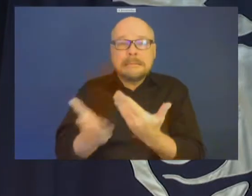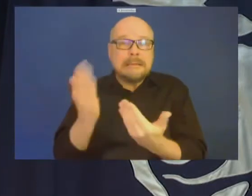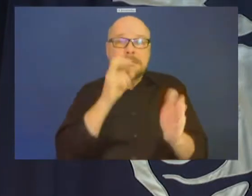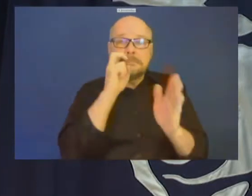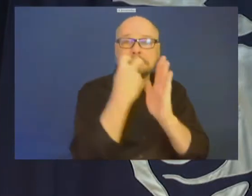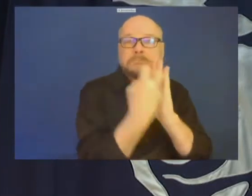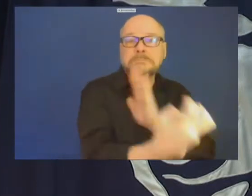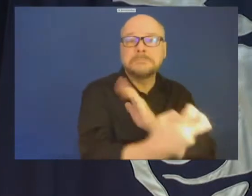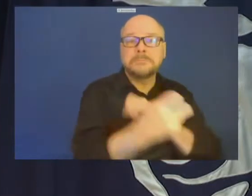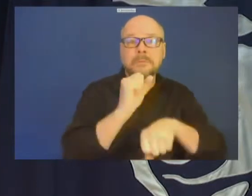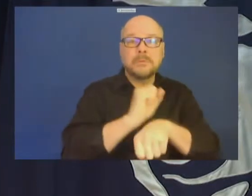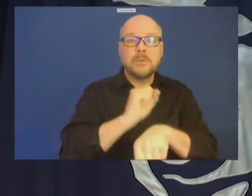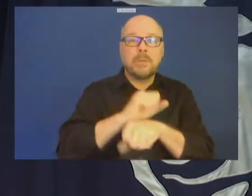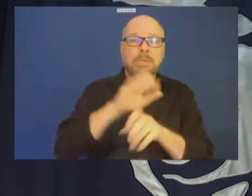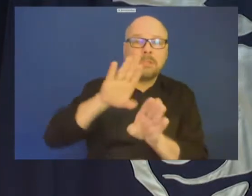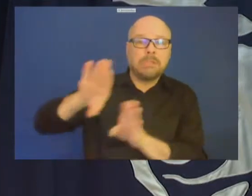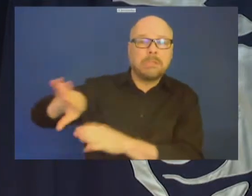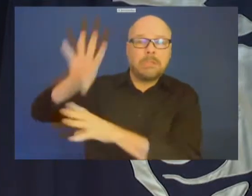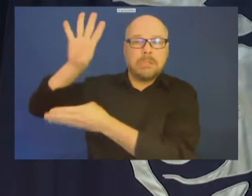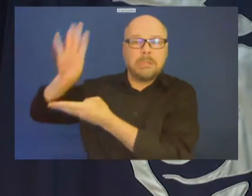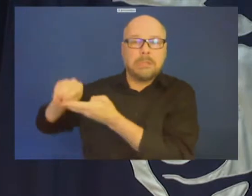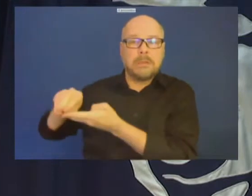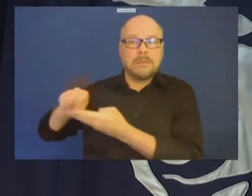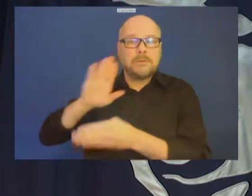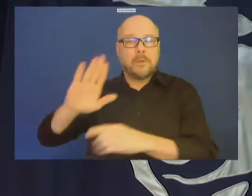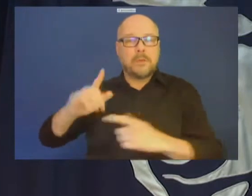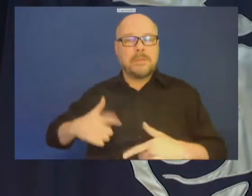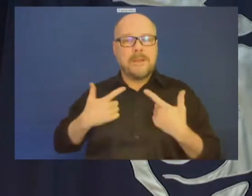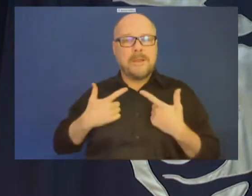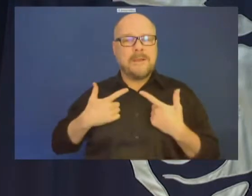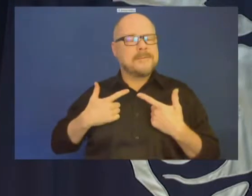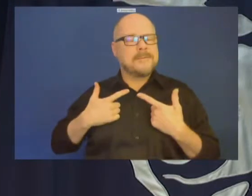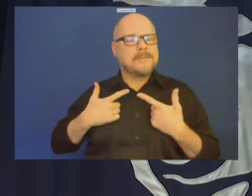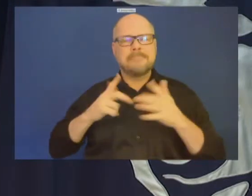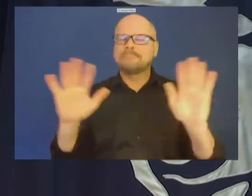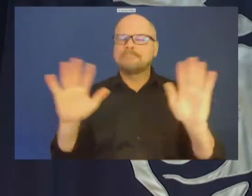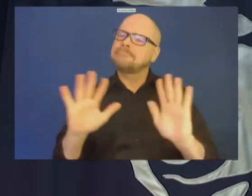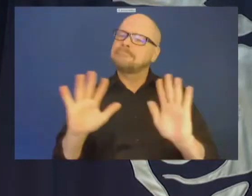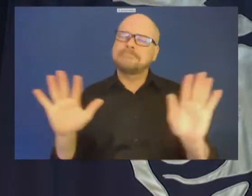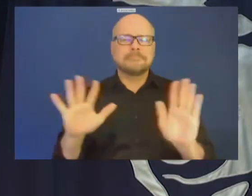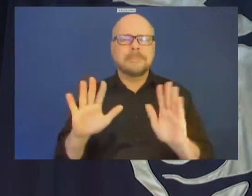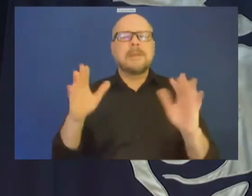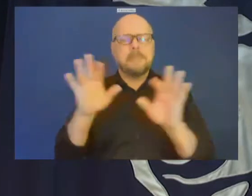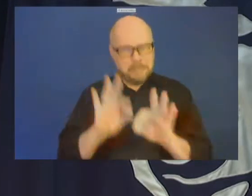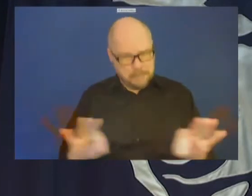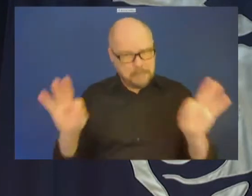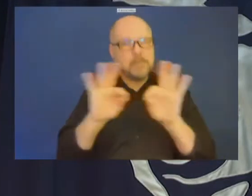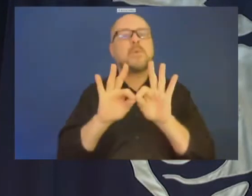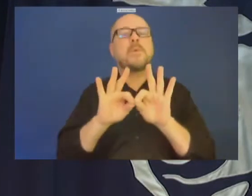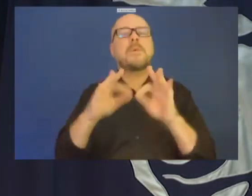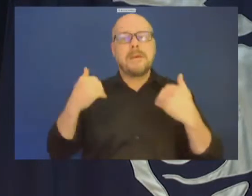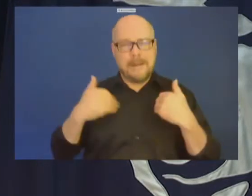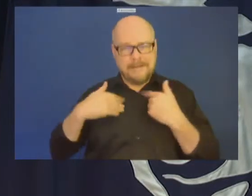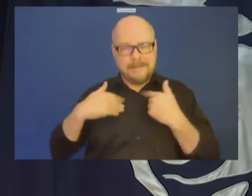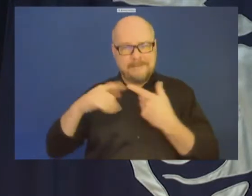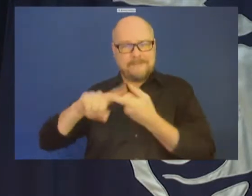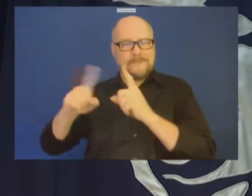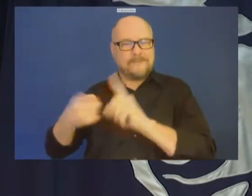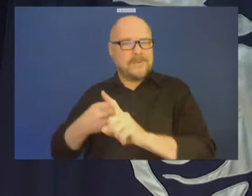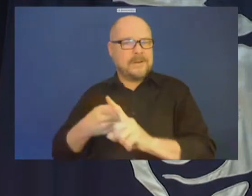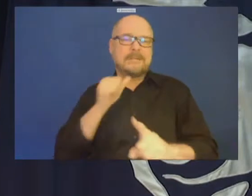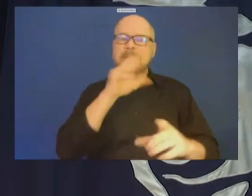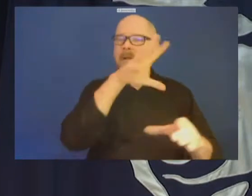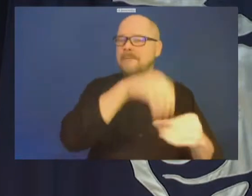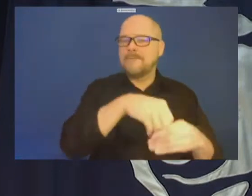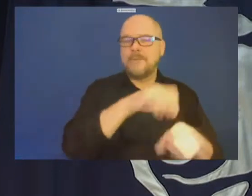you're here. But remember to have fun outside of work, have a network outside of work, to be able to decompress